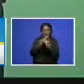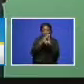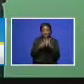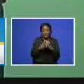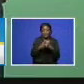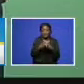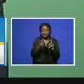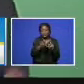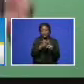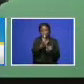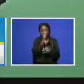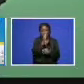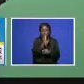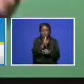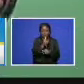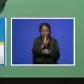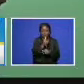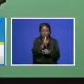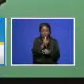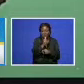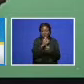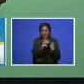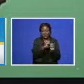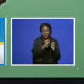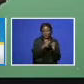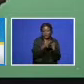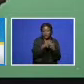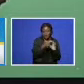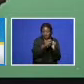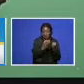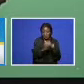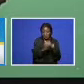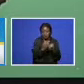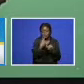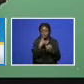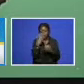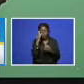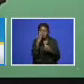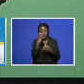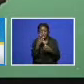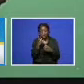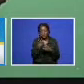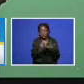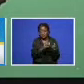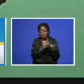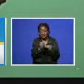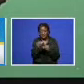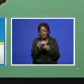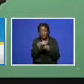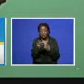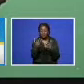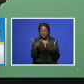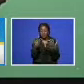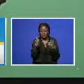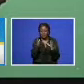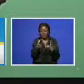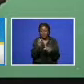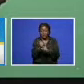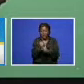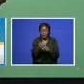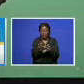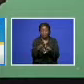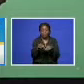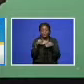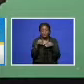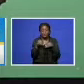as distributors. So we have gotten approval. We are now at the stage, we've passed the stage of letter of interest. We're